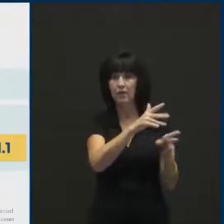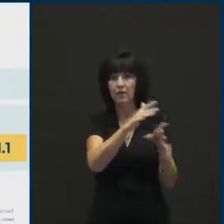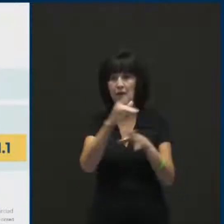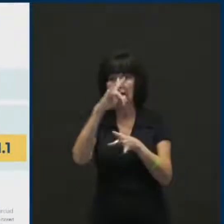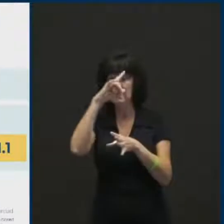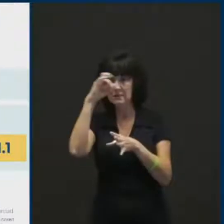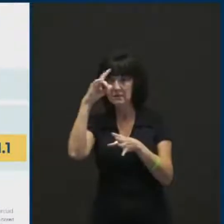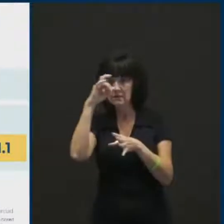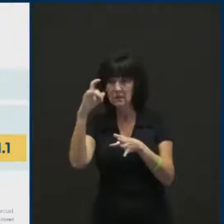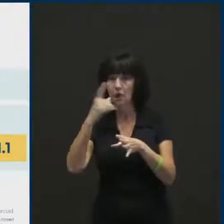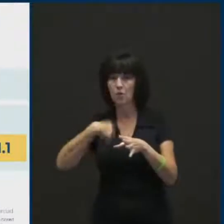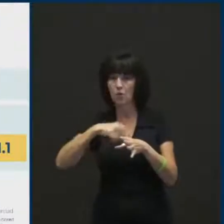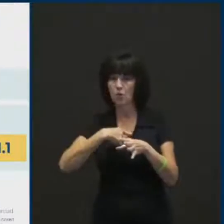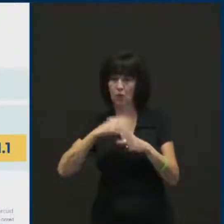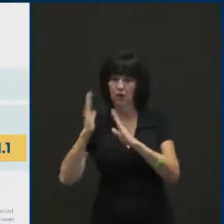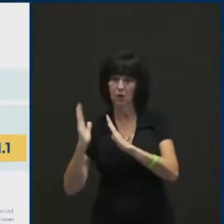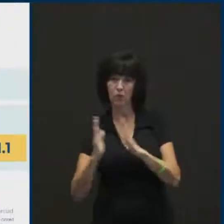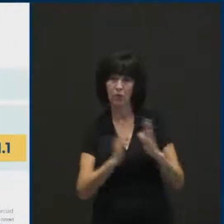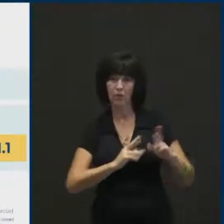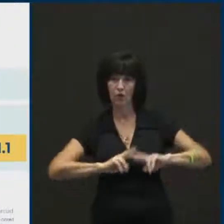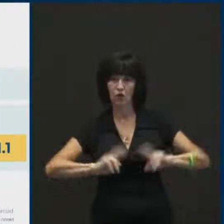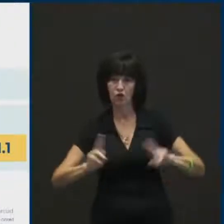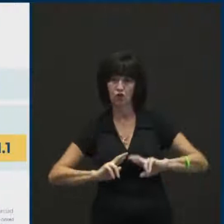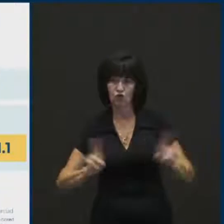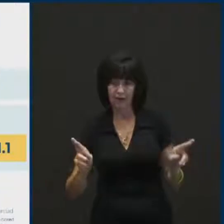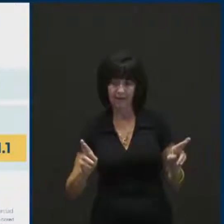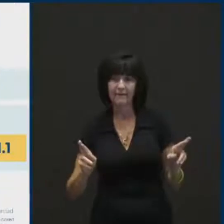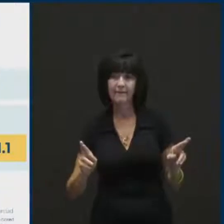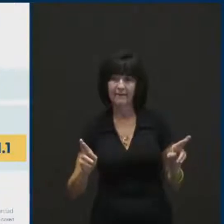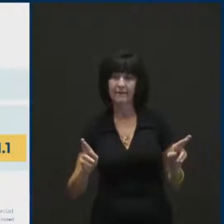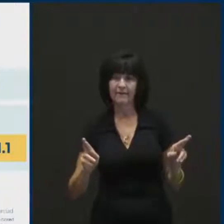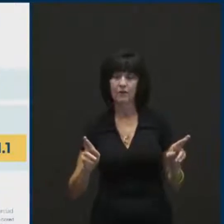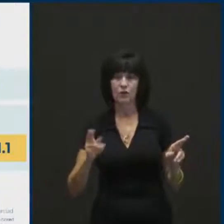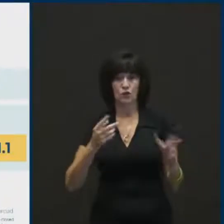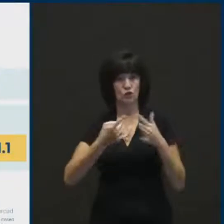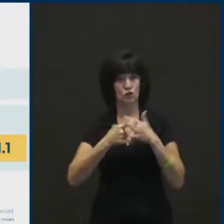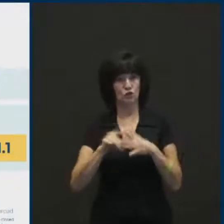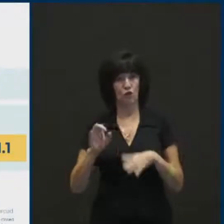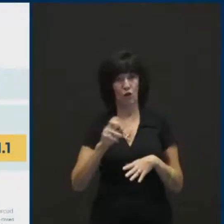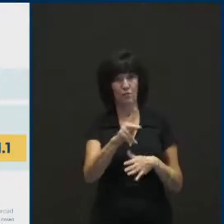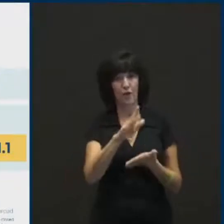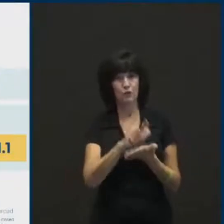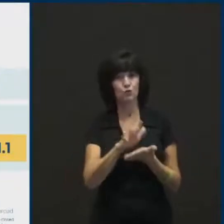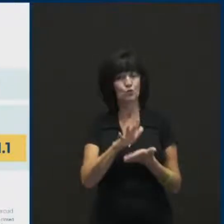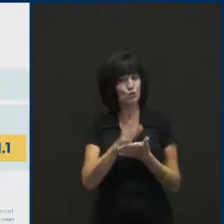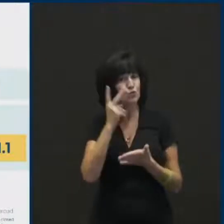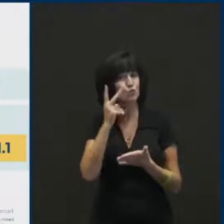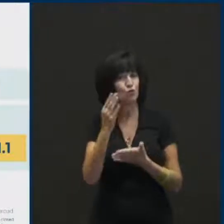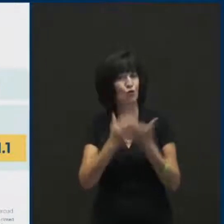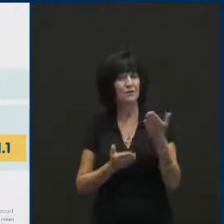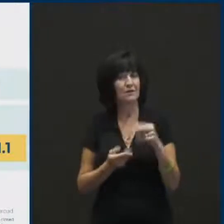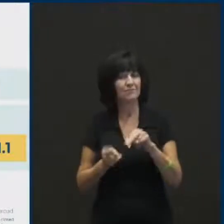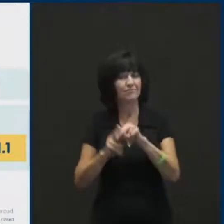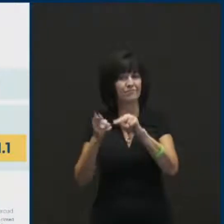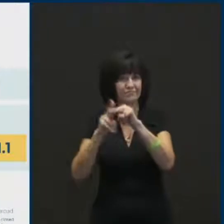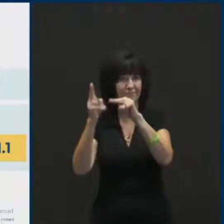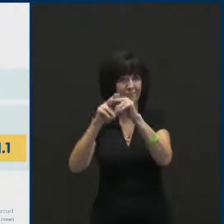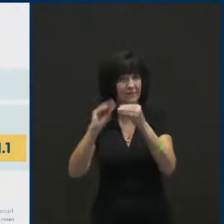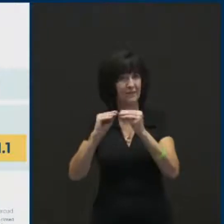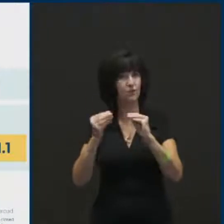into early August, and then the little uptick as we went back to school, and still very